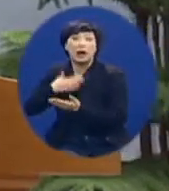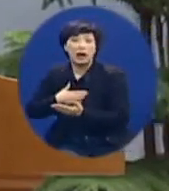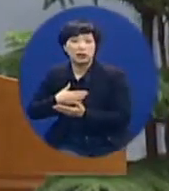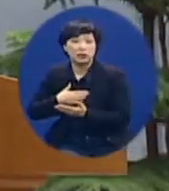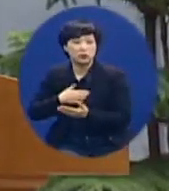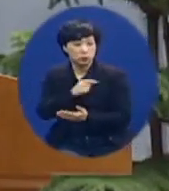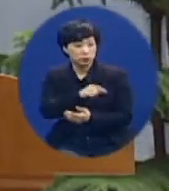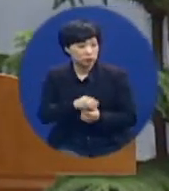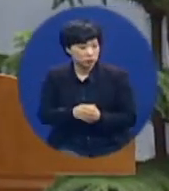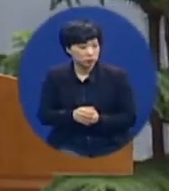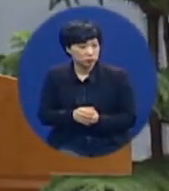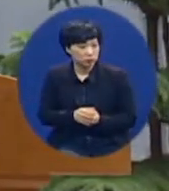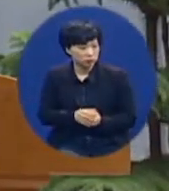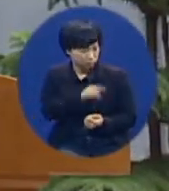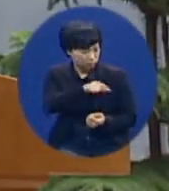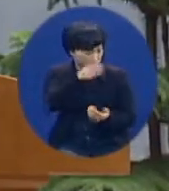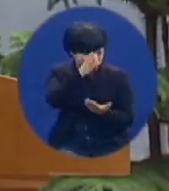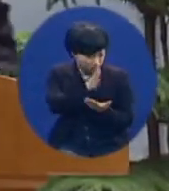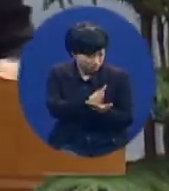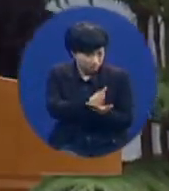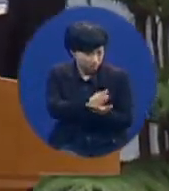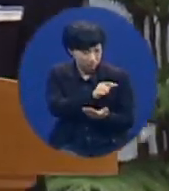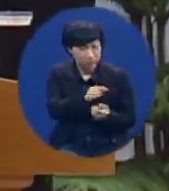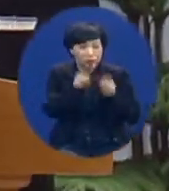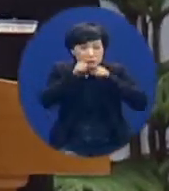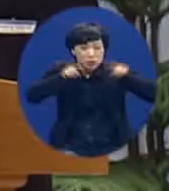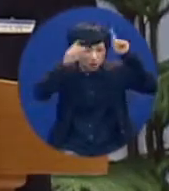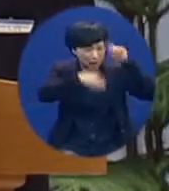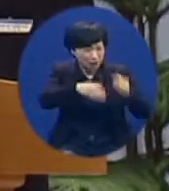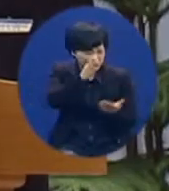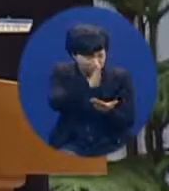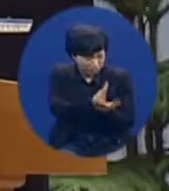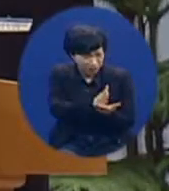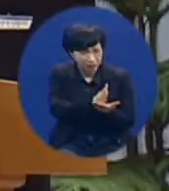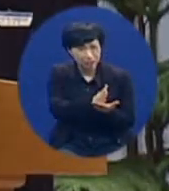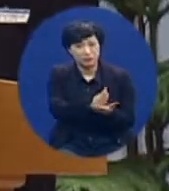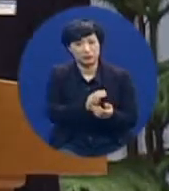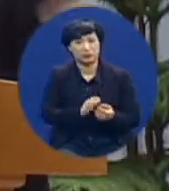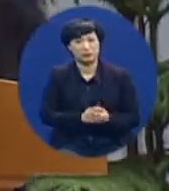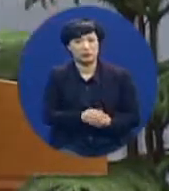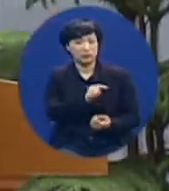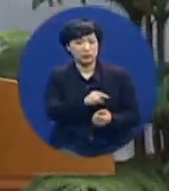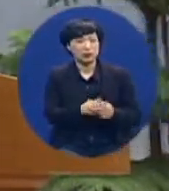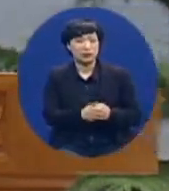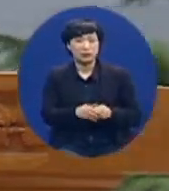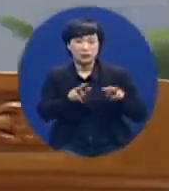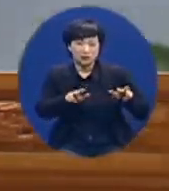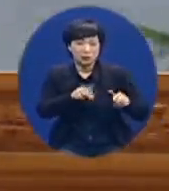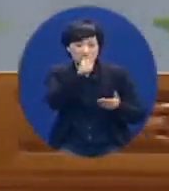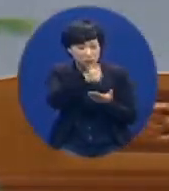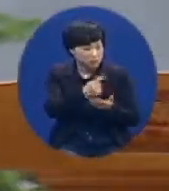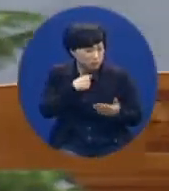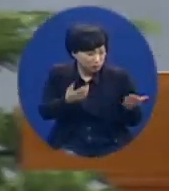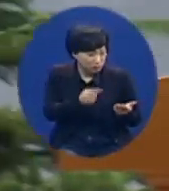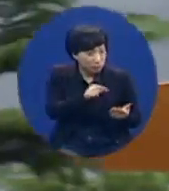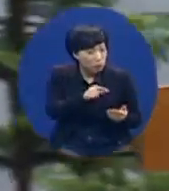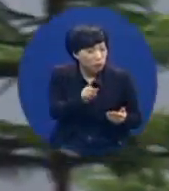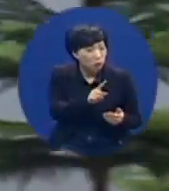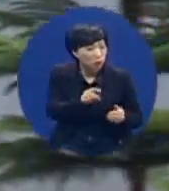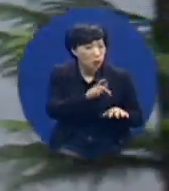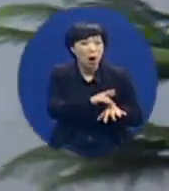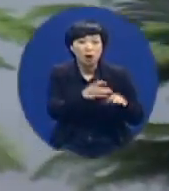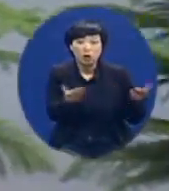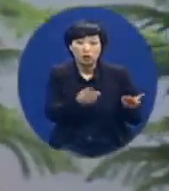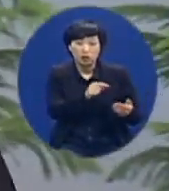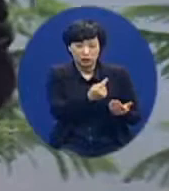So he says, you should not do that. You should not go to hell. The sin you are committing is the